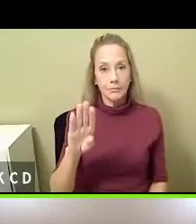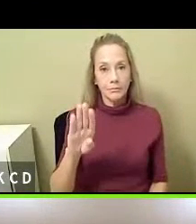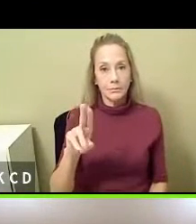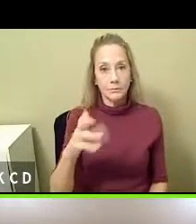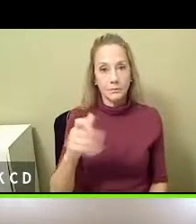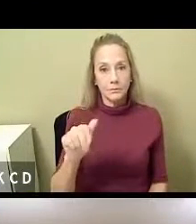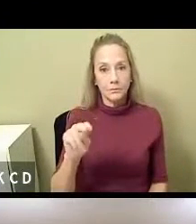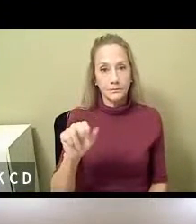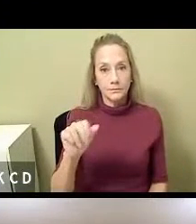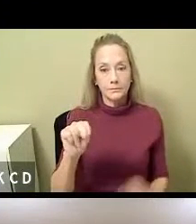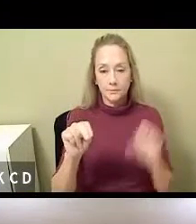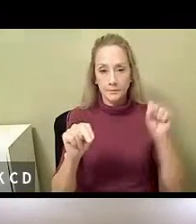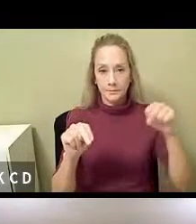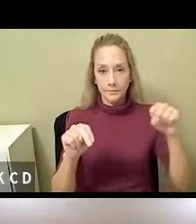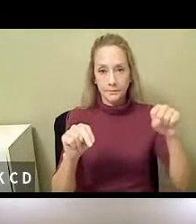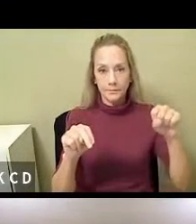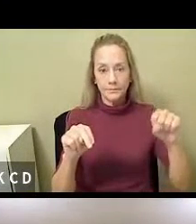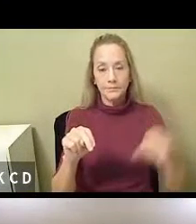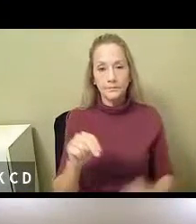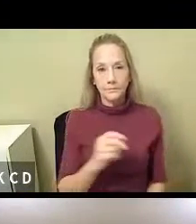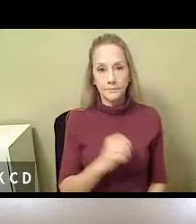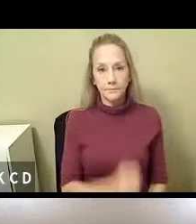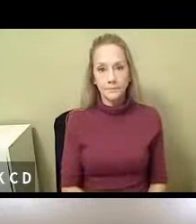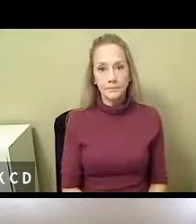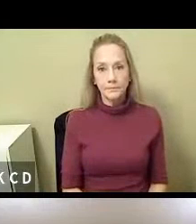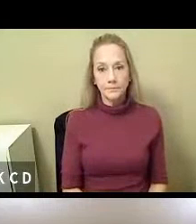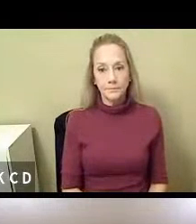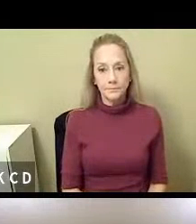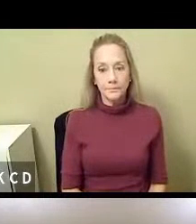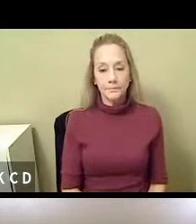Buchanan? Yes.